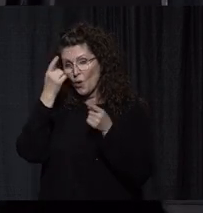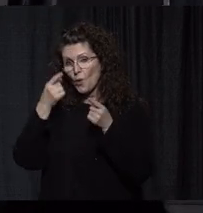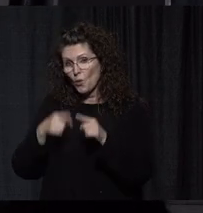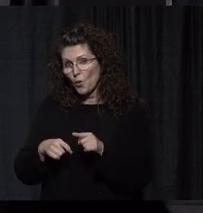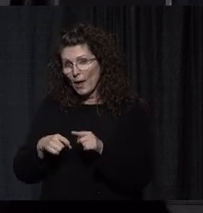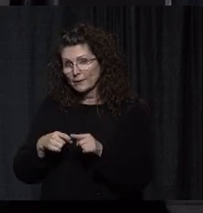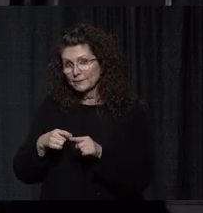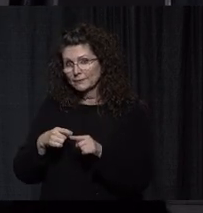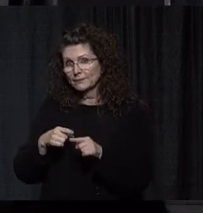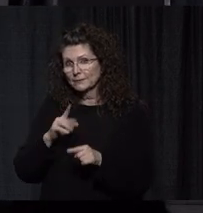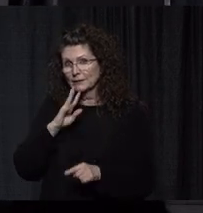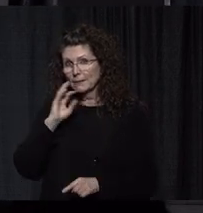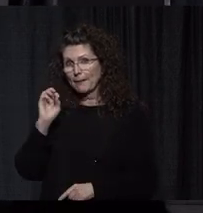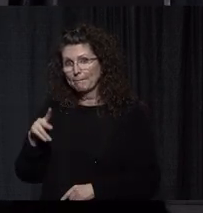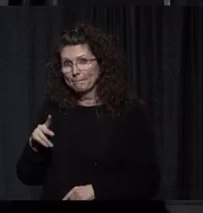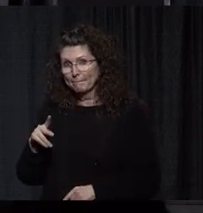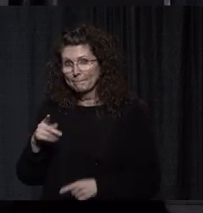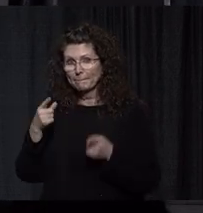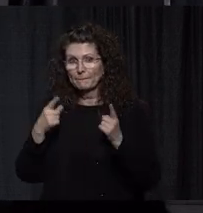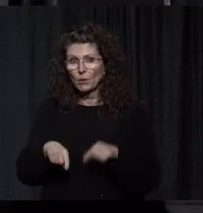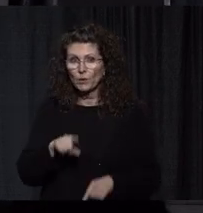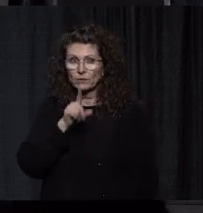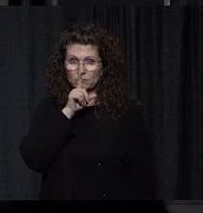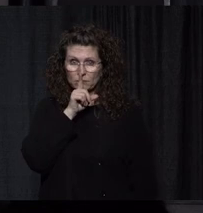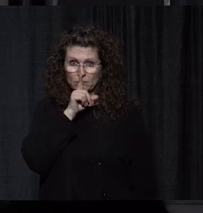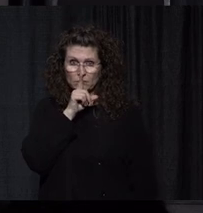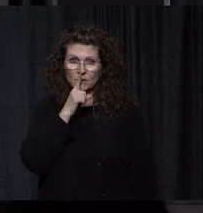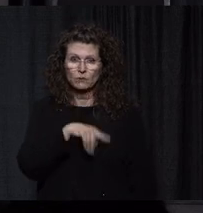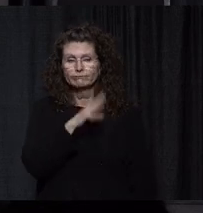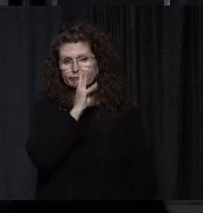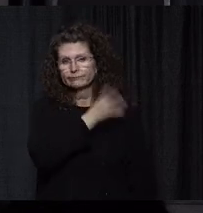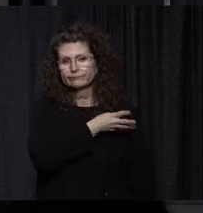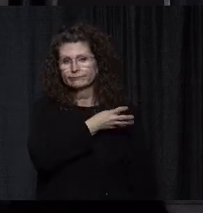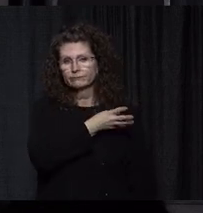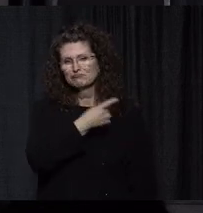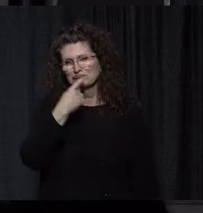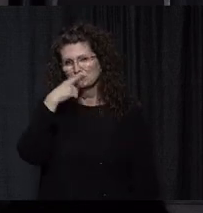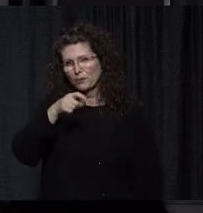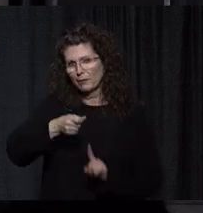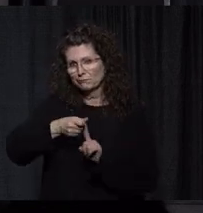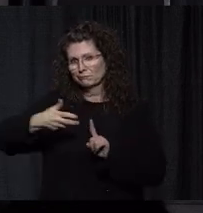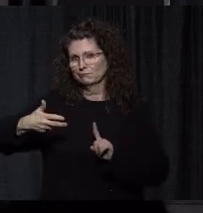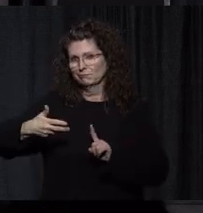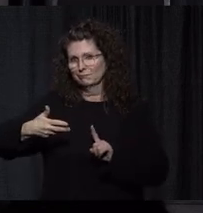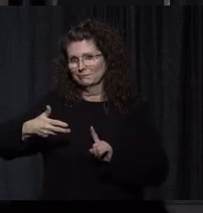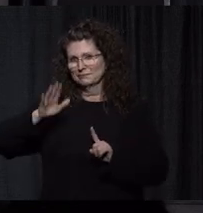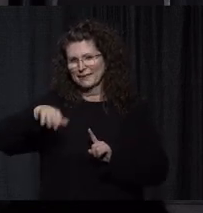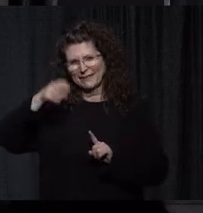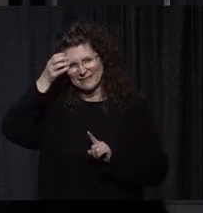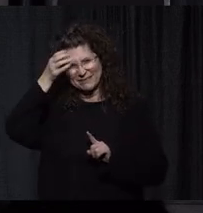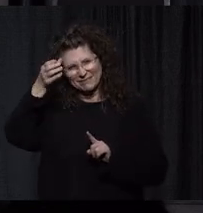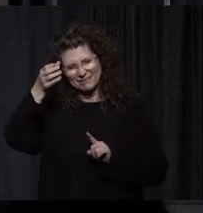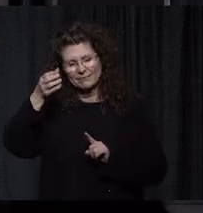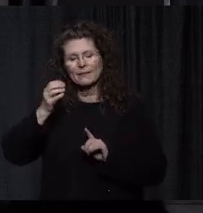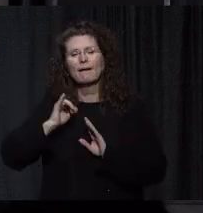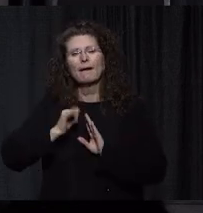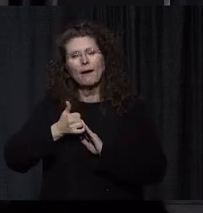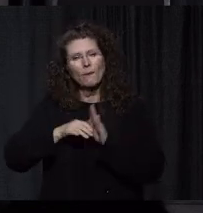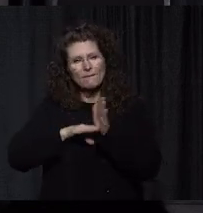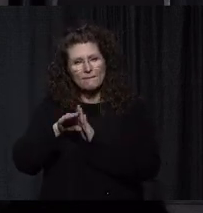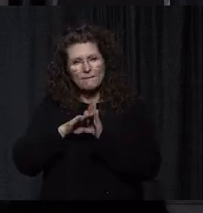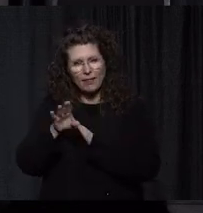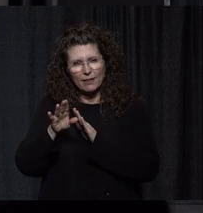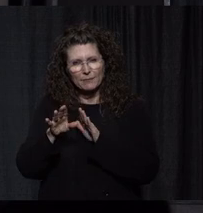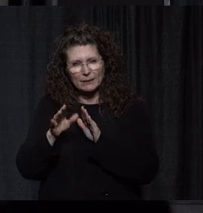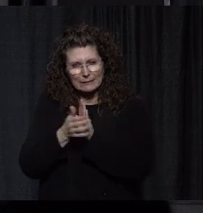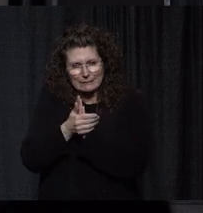be silent, and when to ignore. And I'm just wondering if you can expand on that a little bit and talk about how you actually develop that ability to